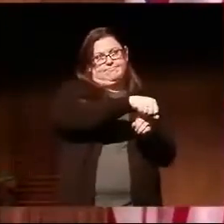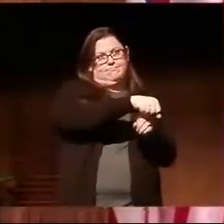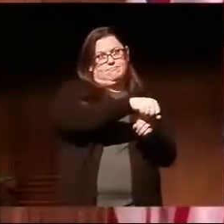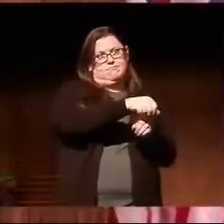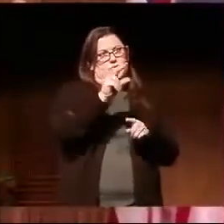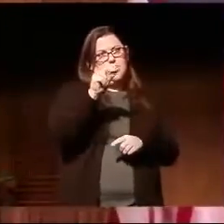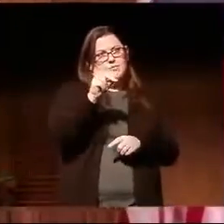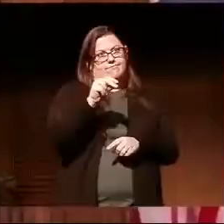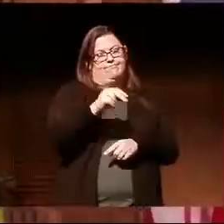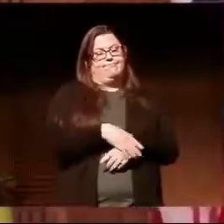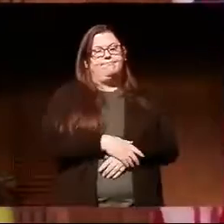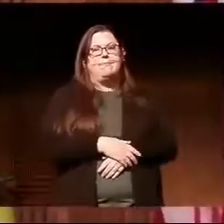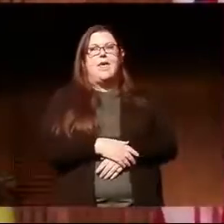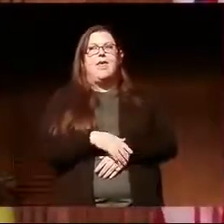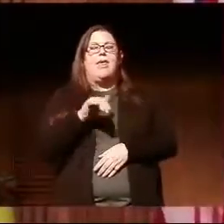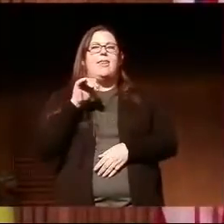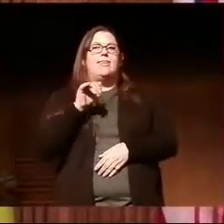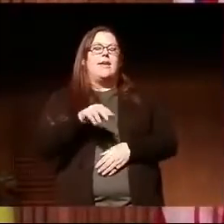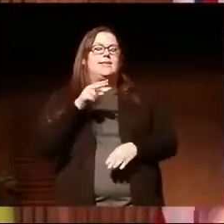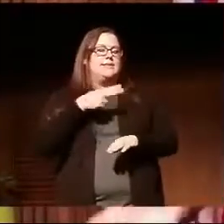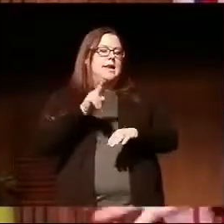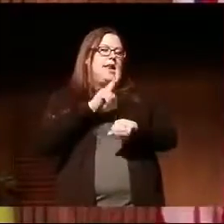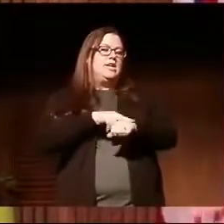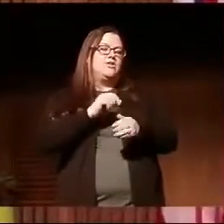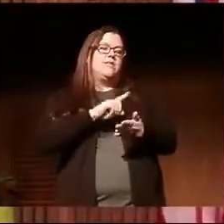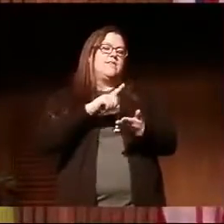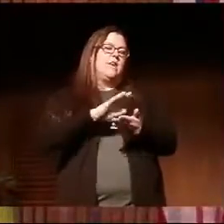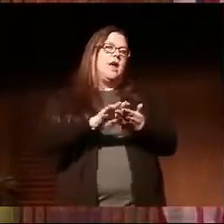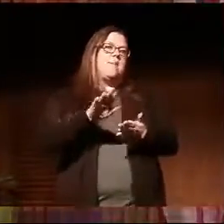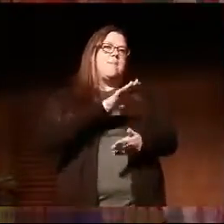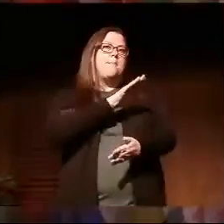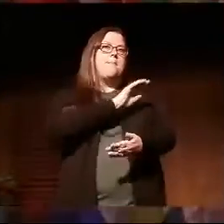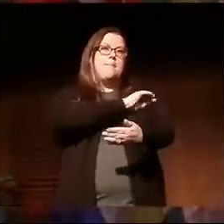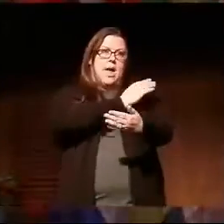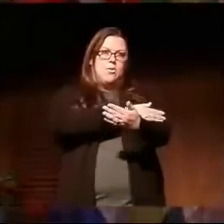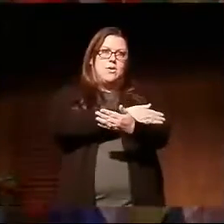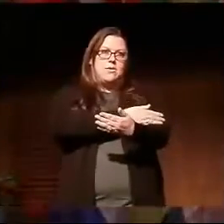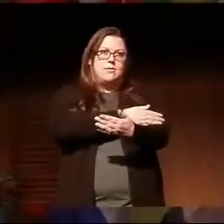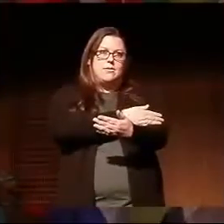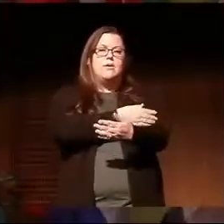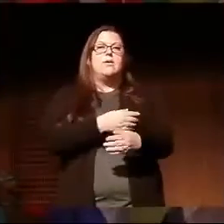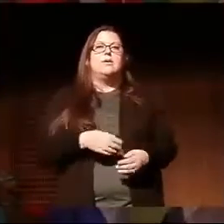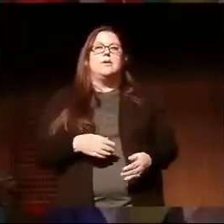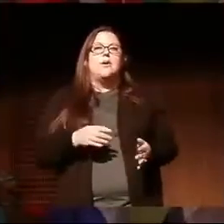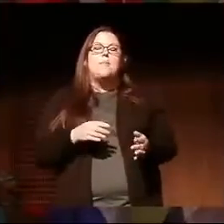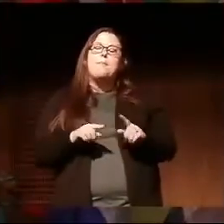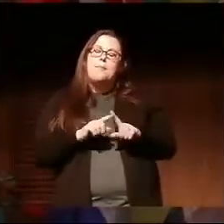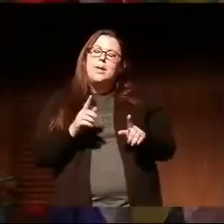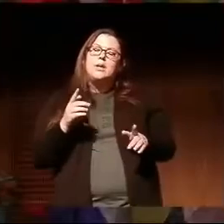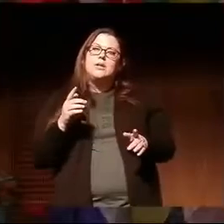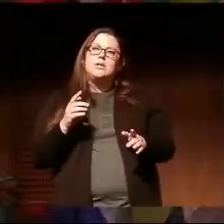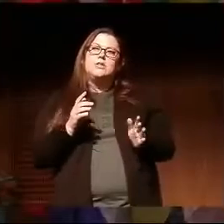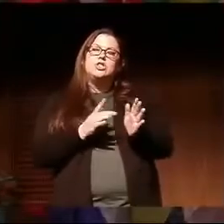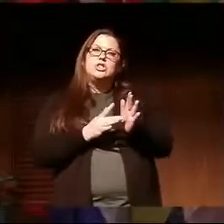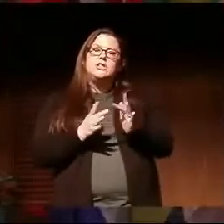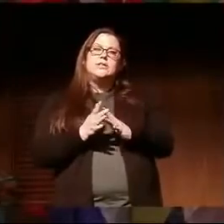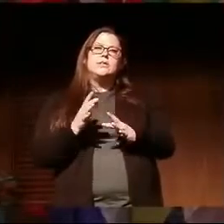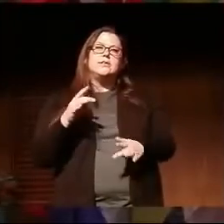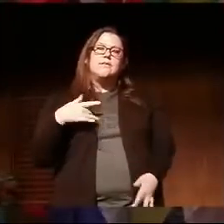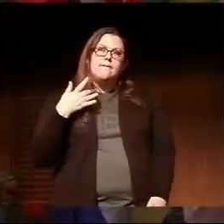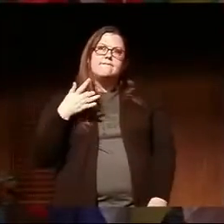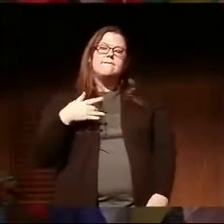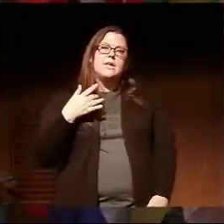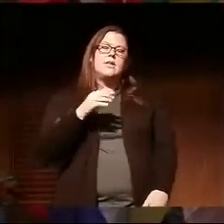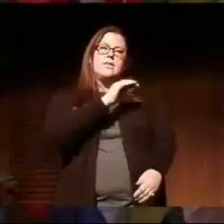divine power. It's infinite. And yet Jesus, who touched me? I felt power go out. The disciples